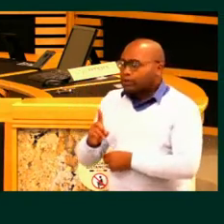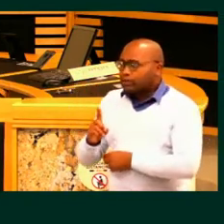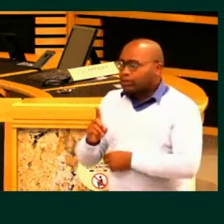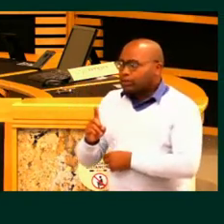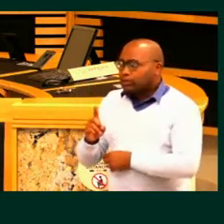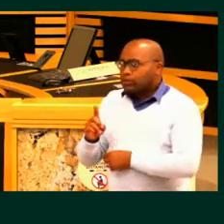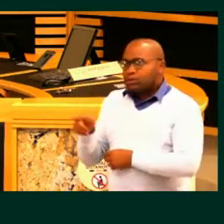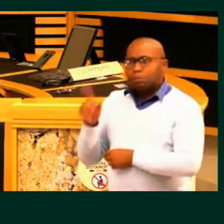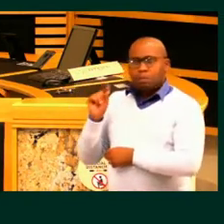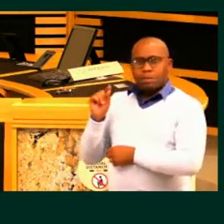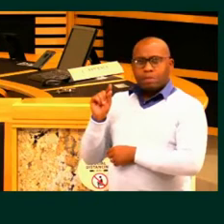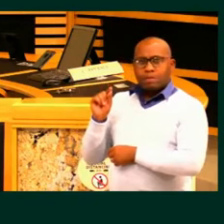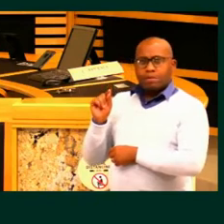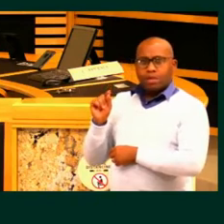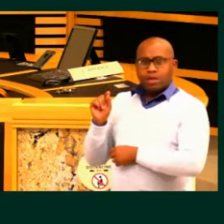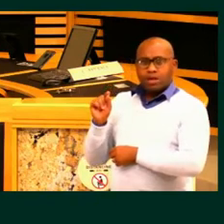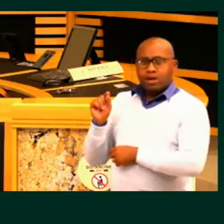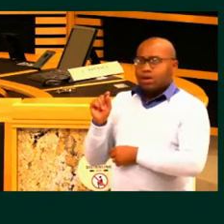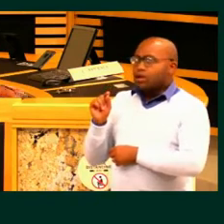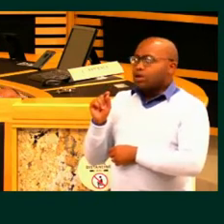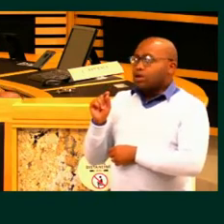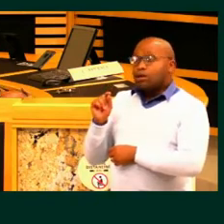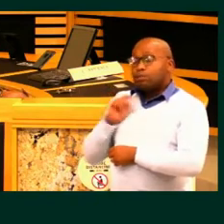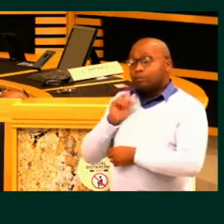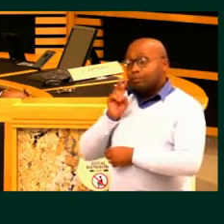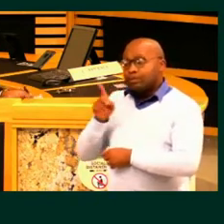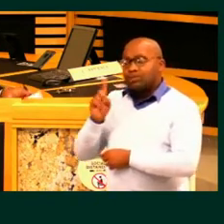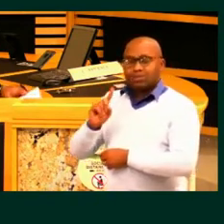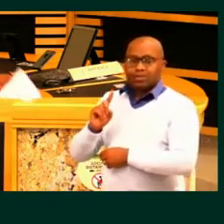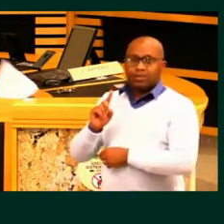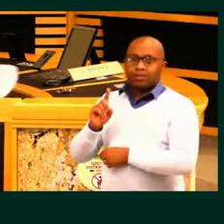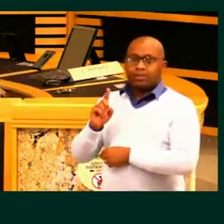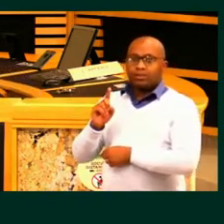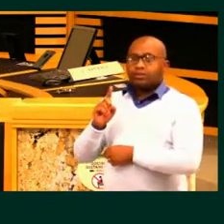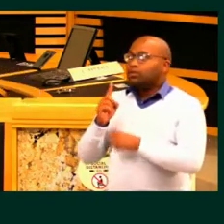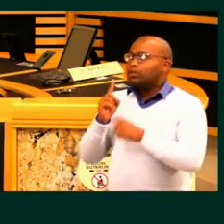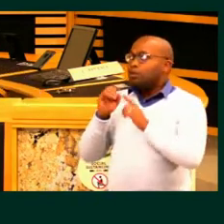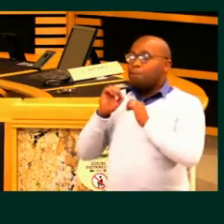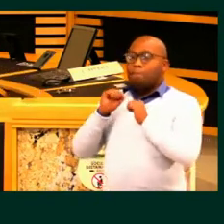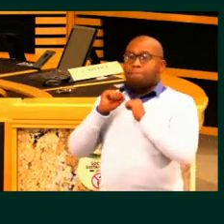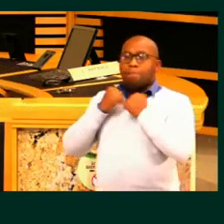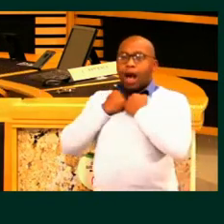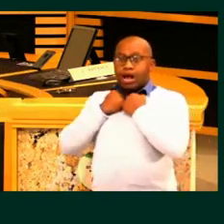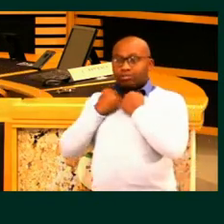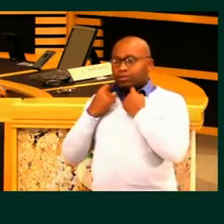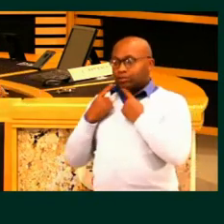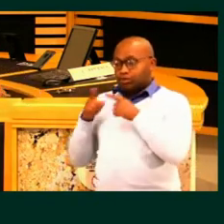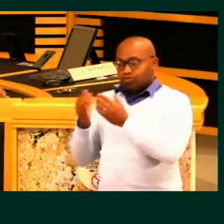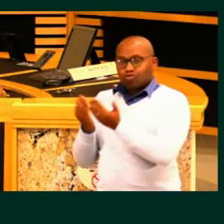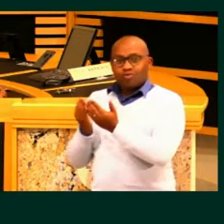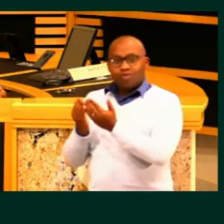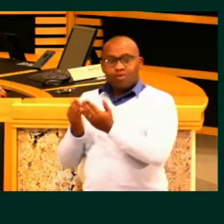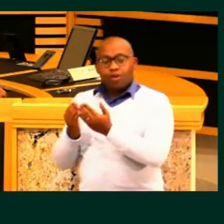that the the parents there have chased out the